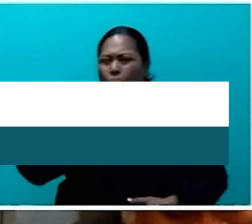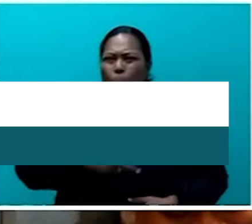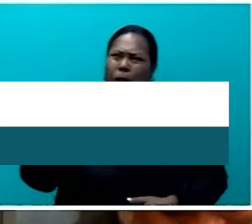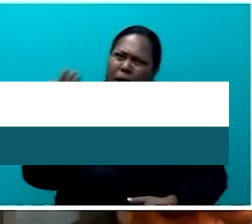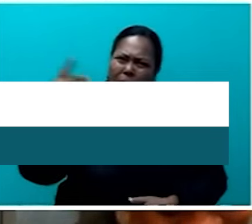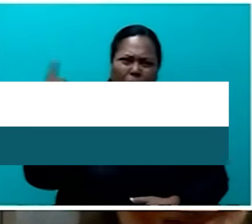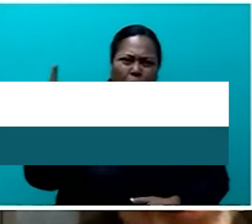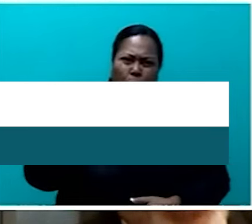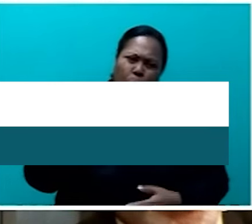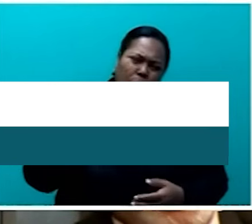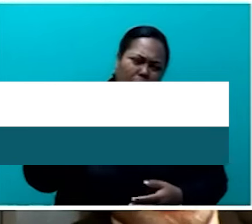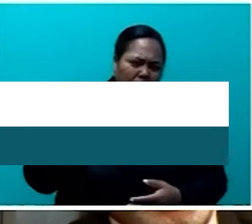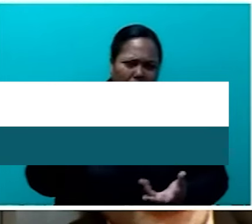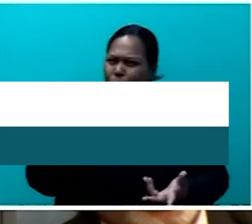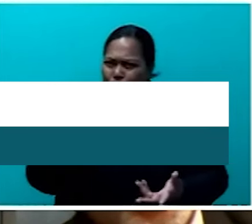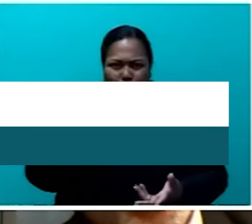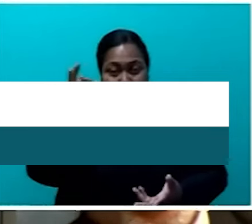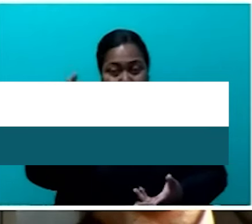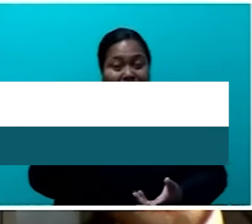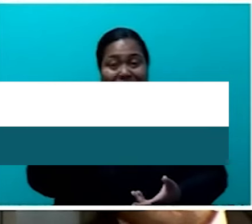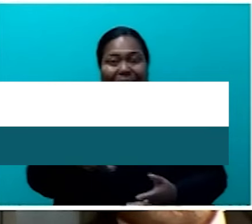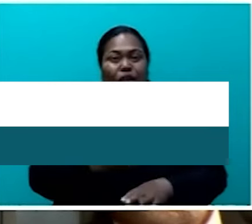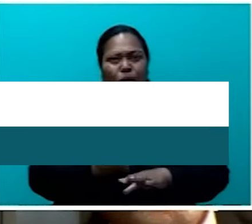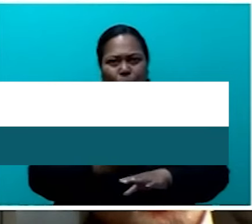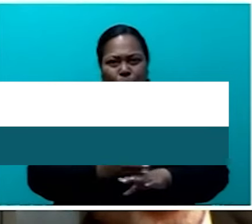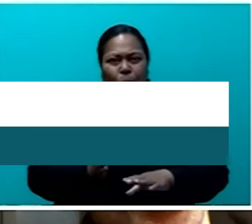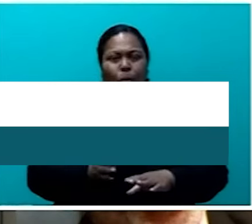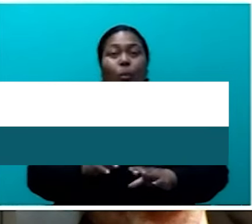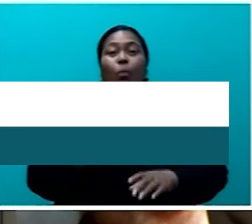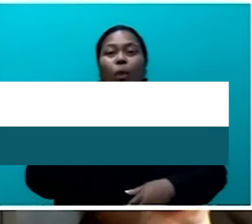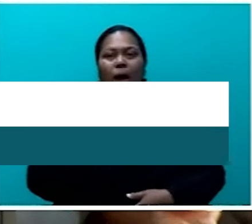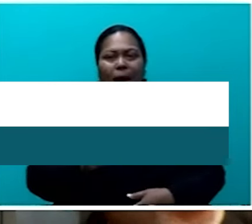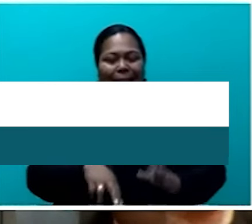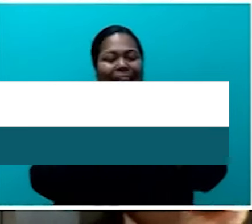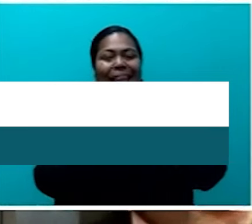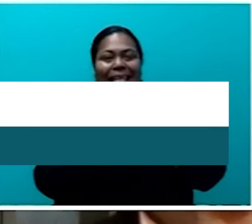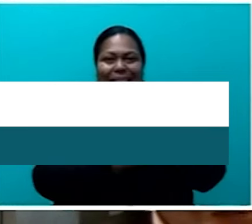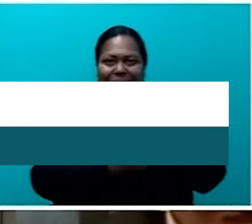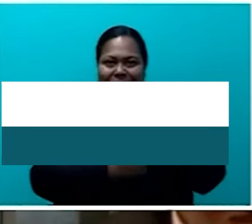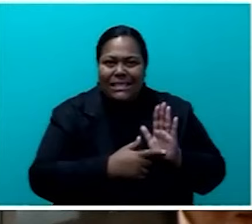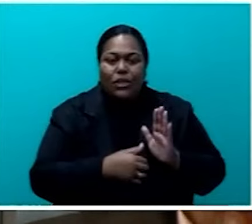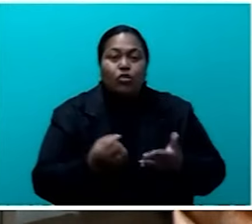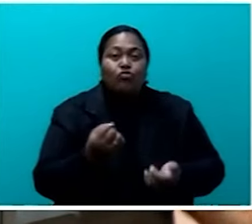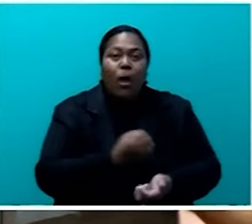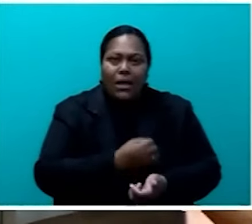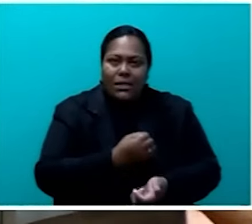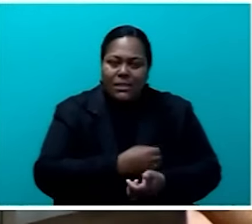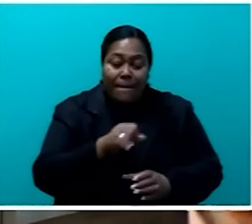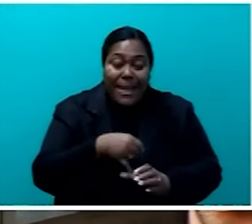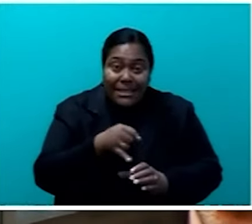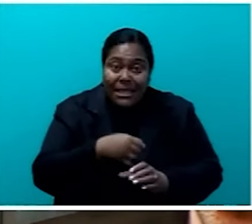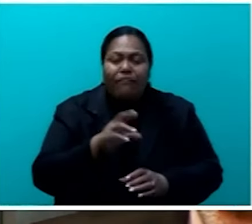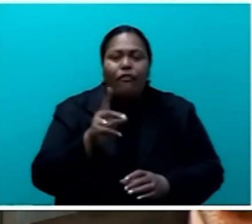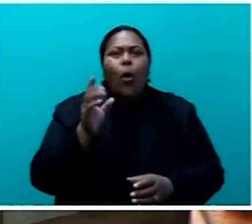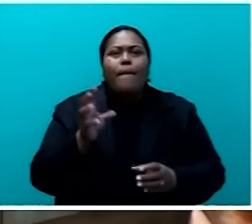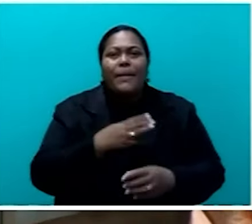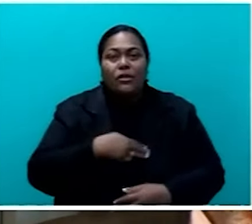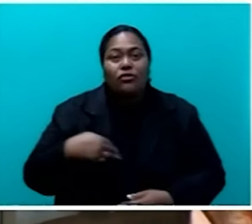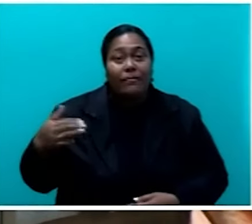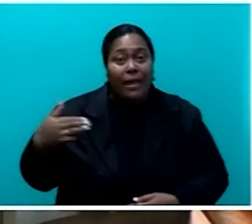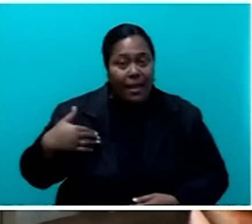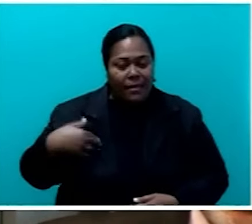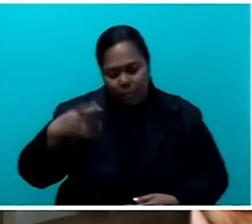existing in our EDL. We need to review our essential drug list that is used by Ministry of Health so that we can have new medication that